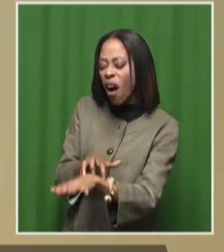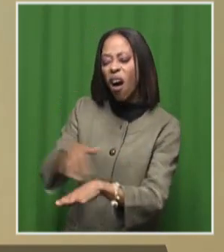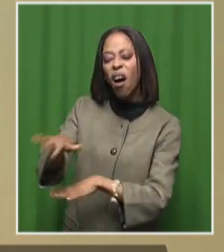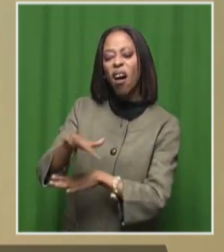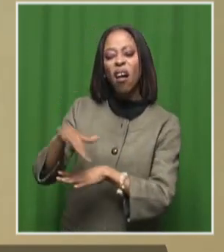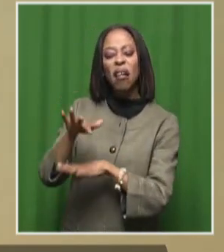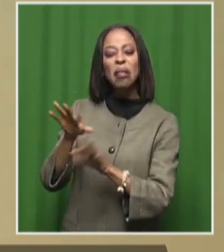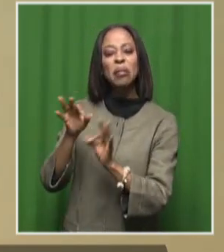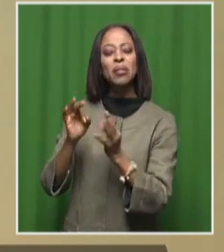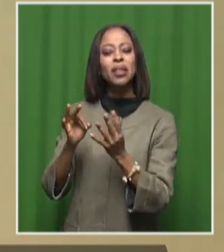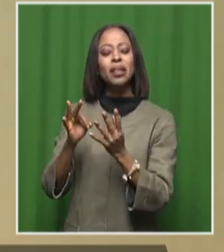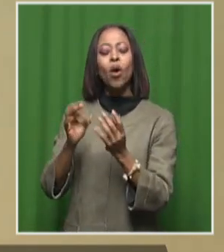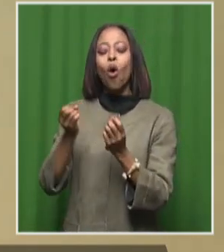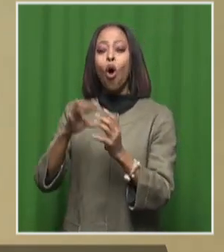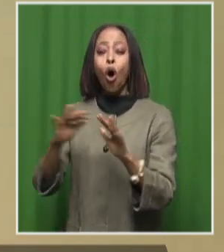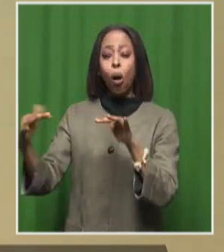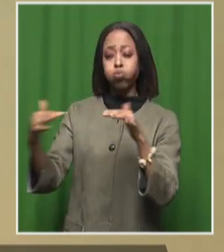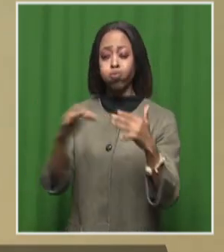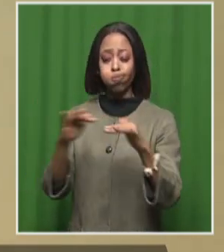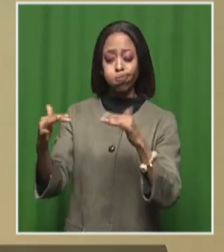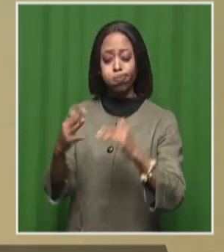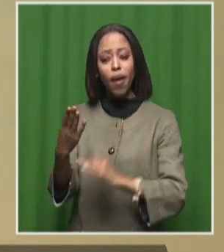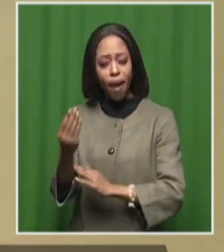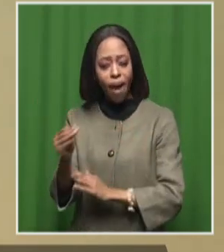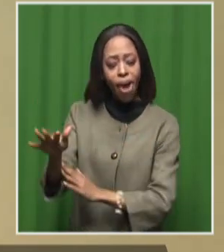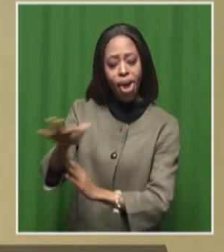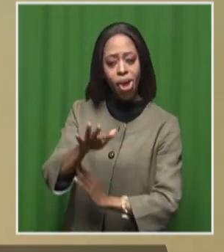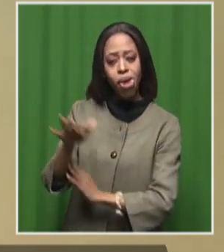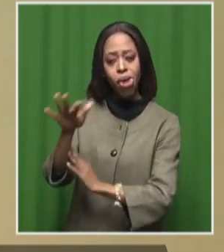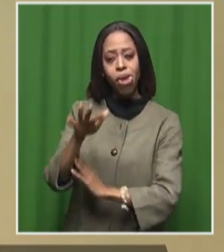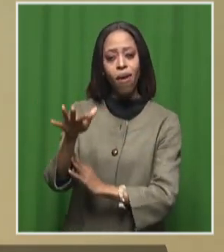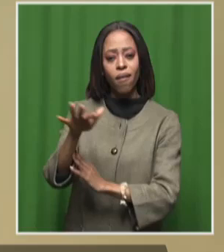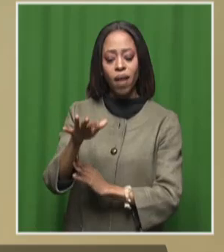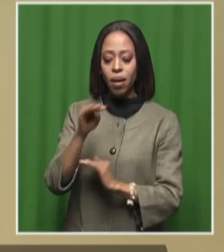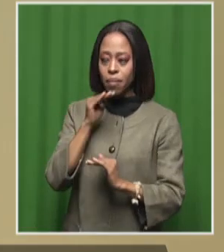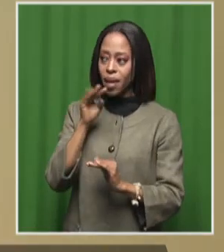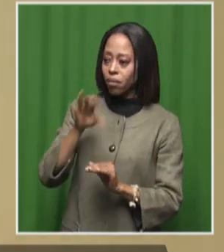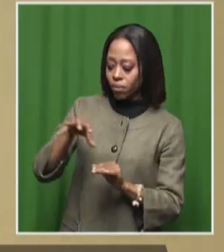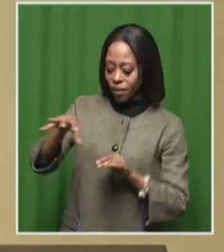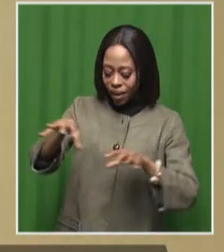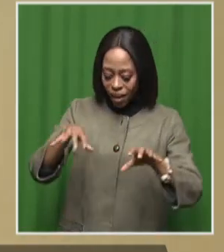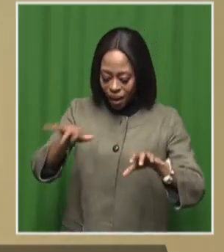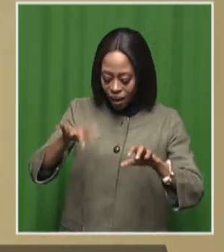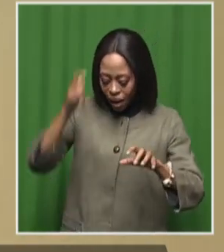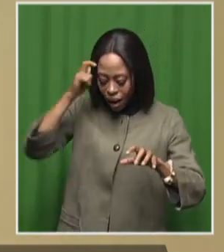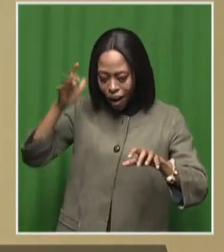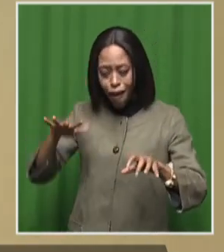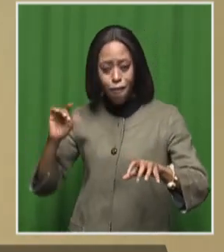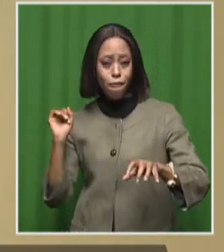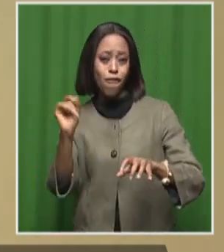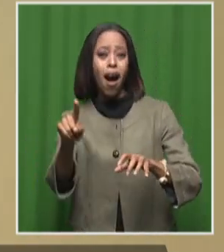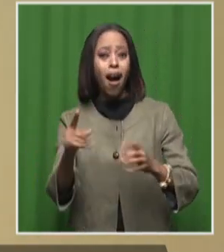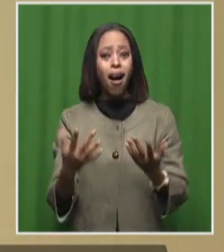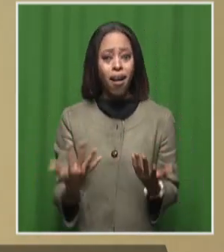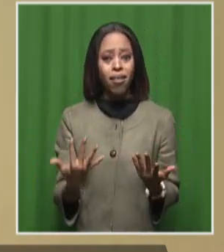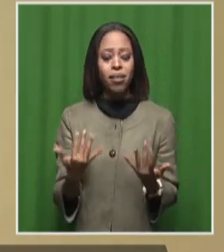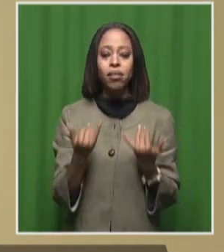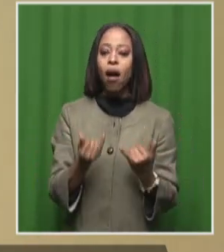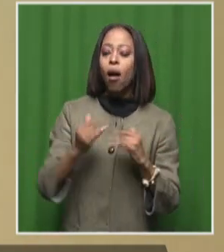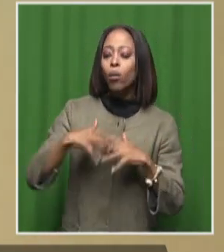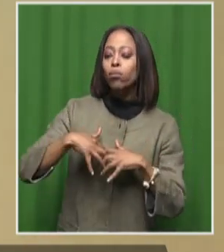in the conflict-affected zones, and they are in the geographically hard-to-reach areas. We have to craft interventions